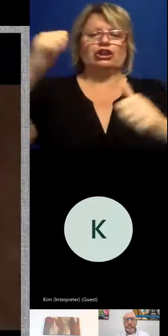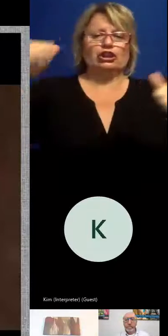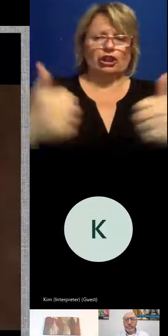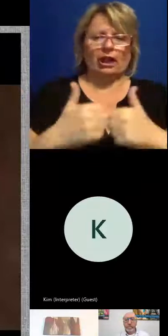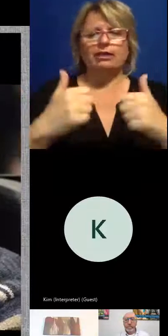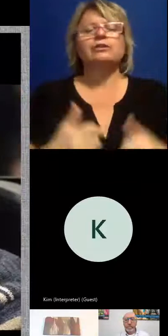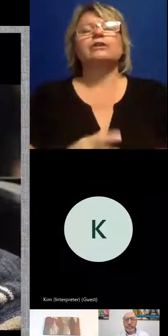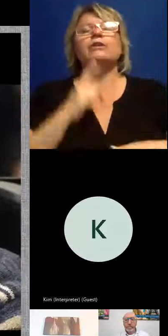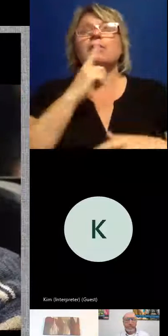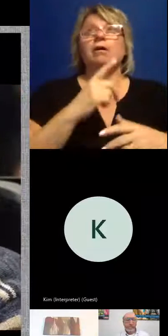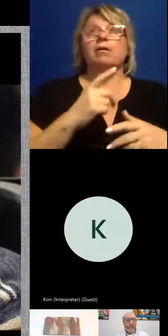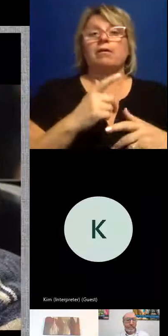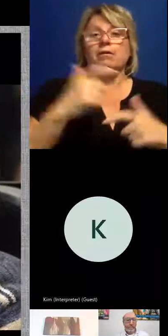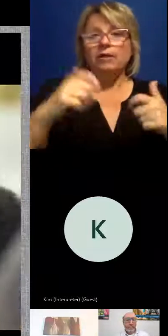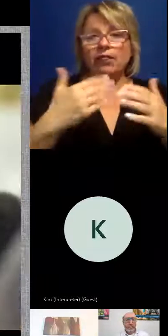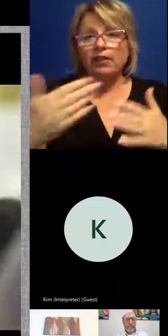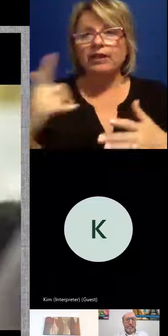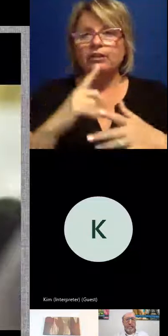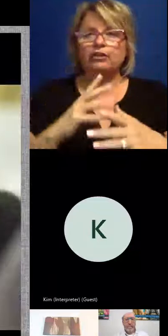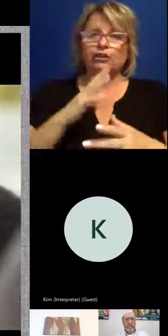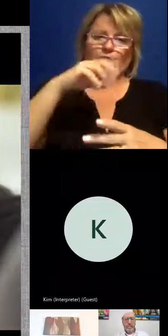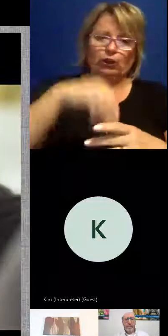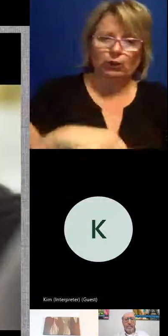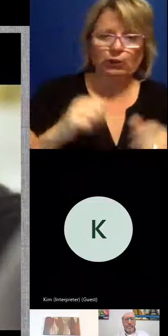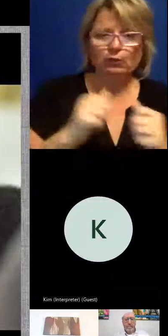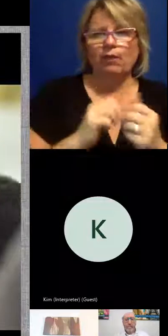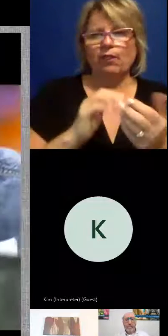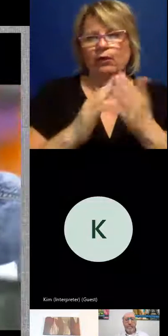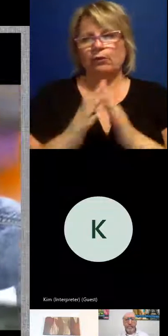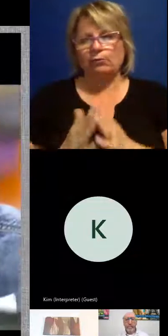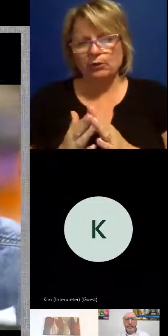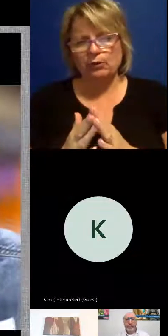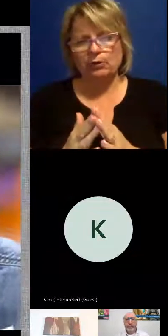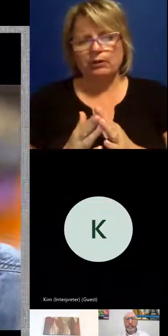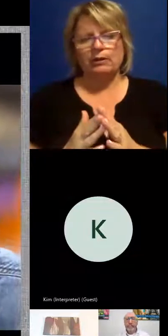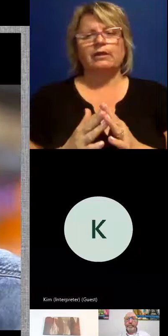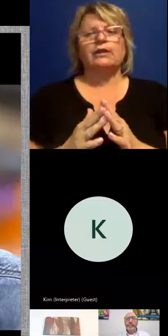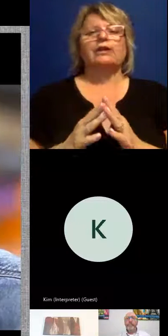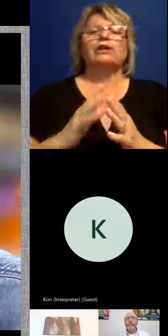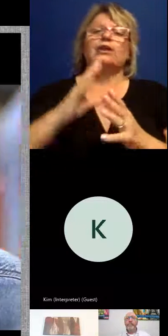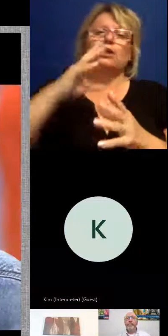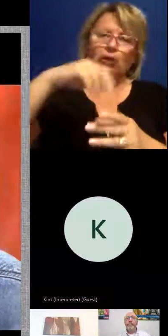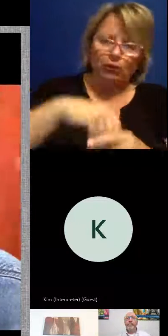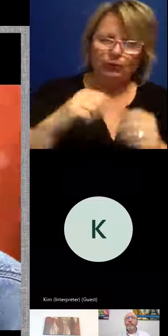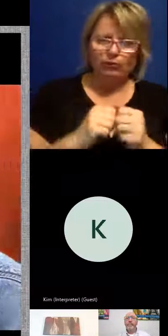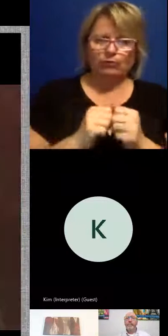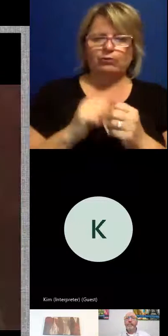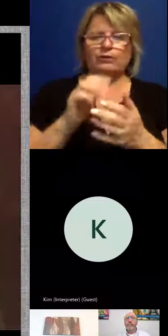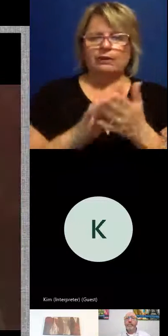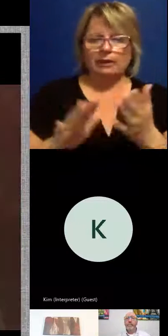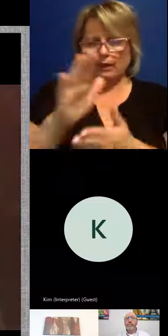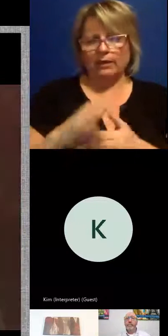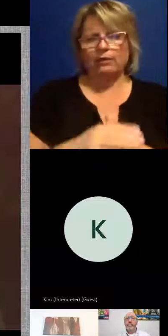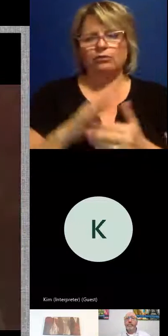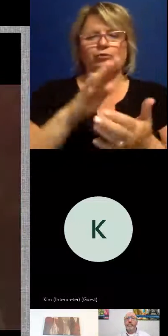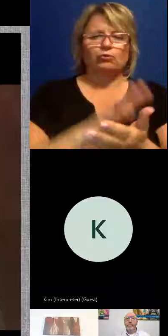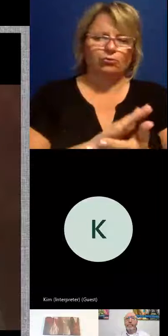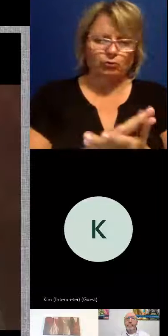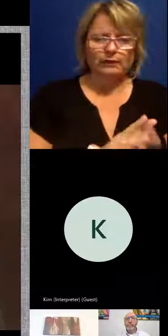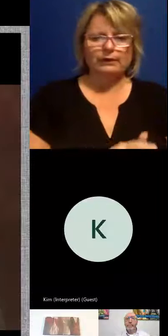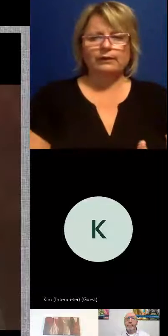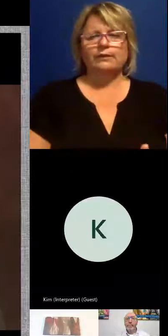being included in the community with society and its inclusion within college, school. We came out